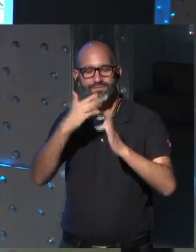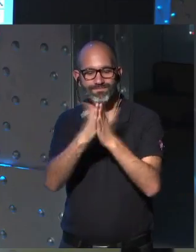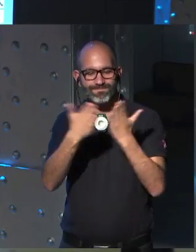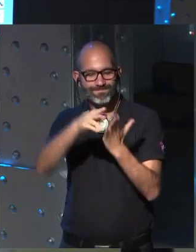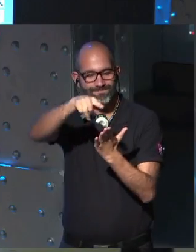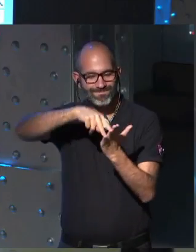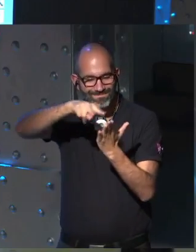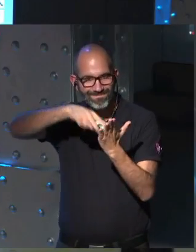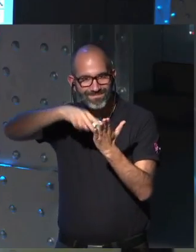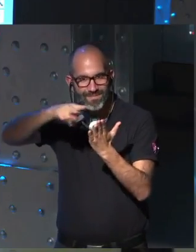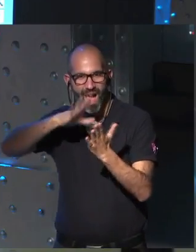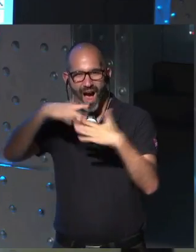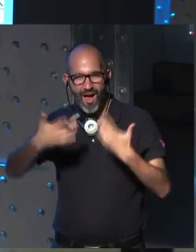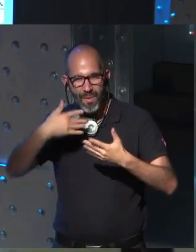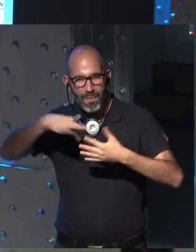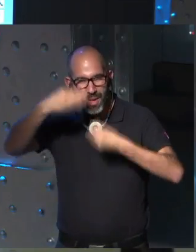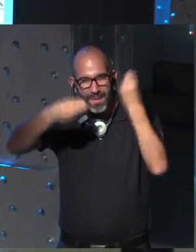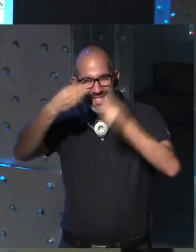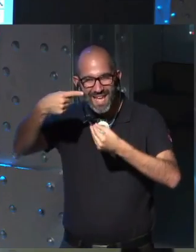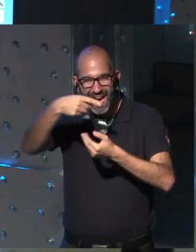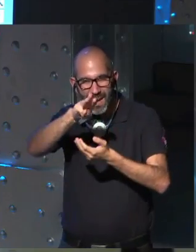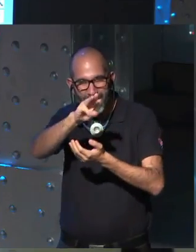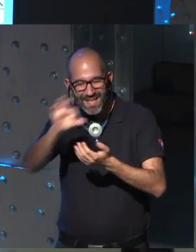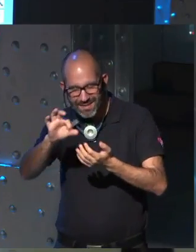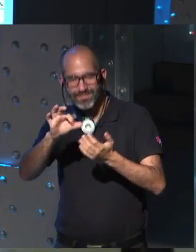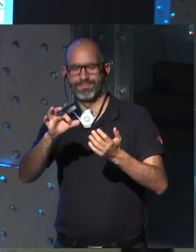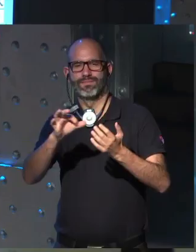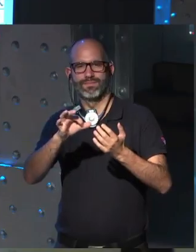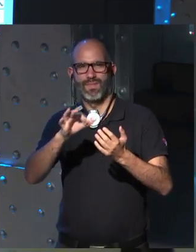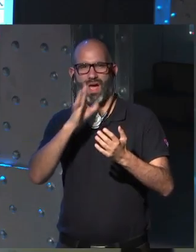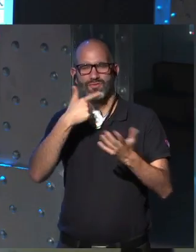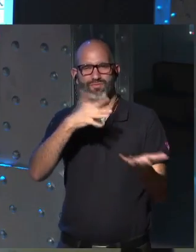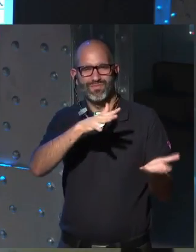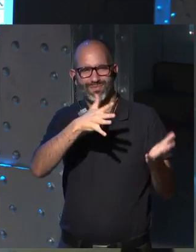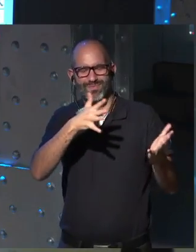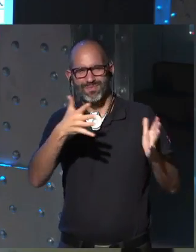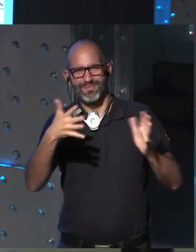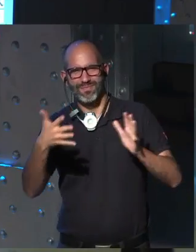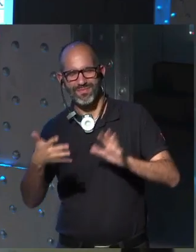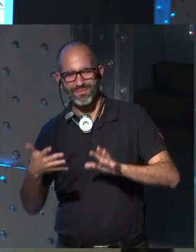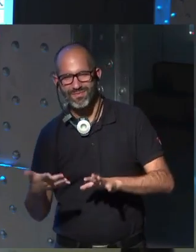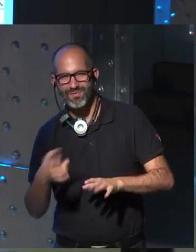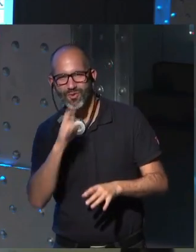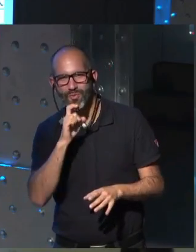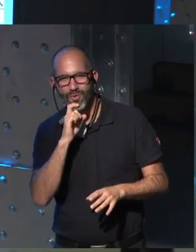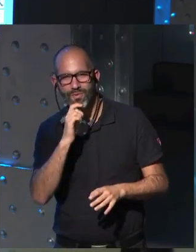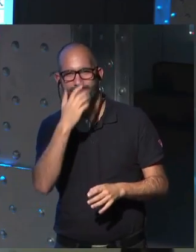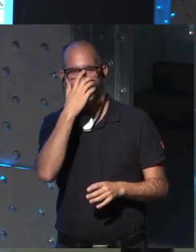in a book like this, can we only think about GPS? I mean, can you tell us about that transition that took place?